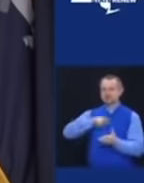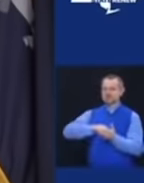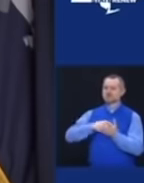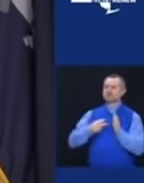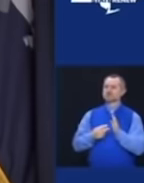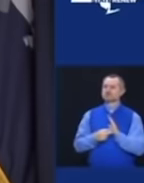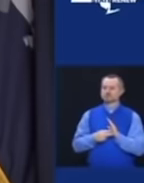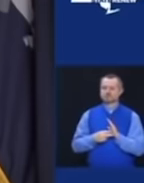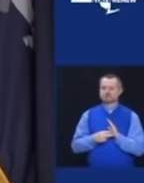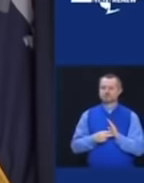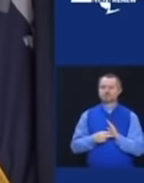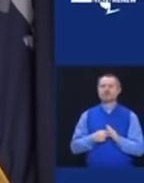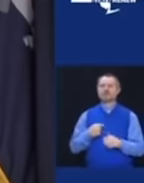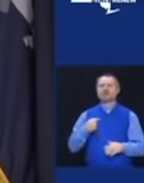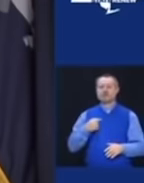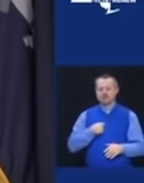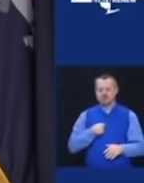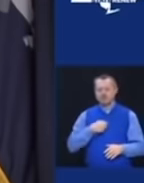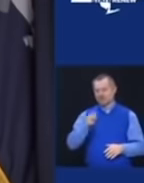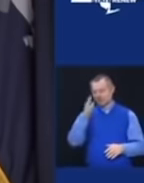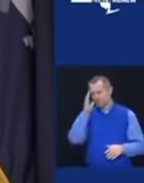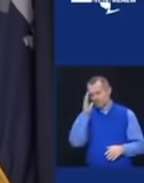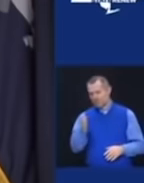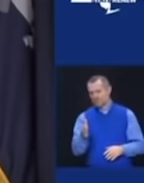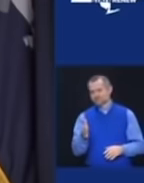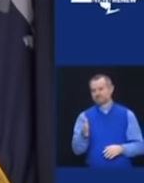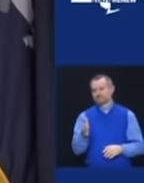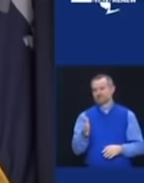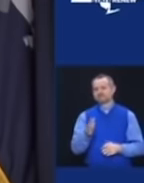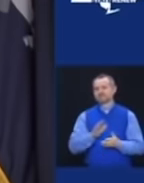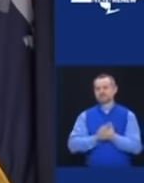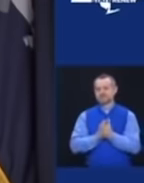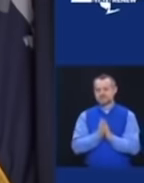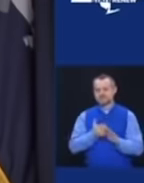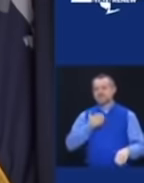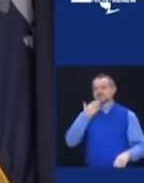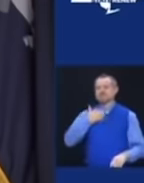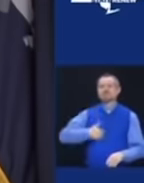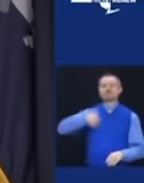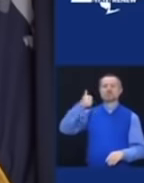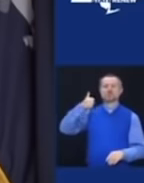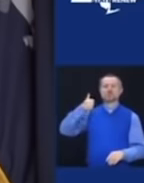And I will be the better for this experience.